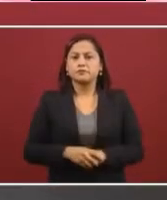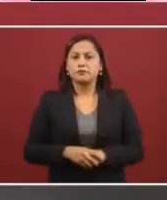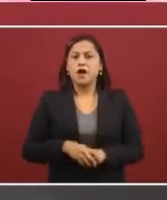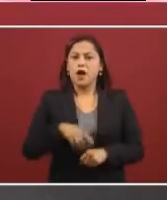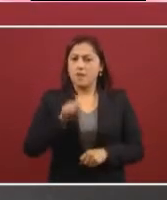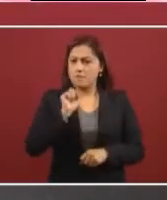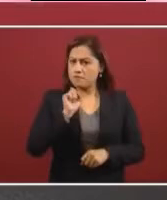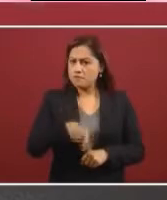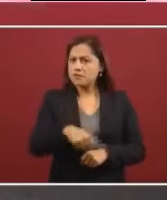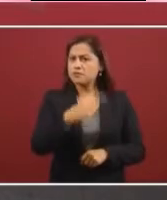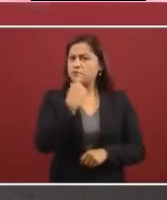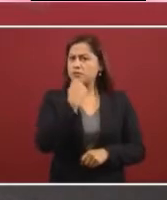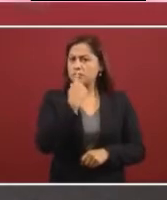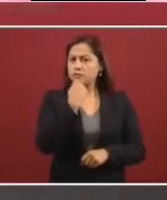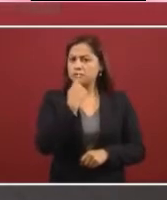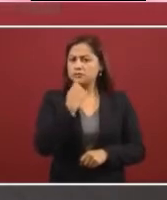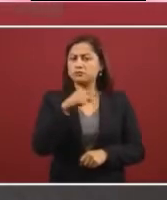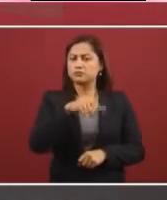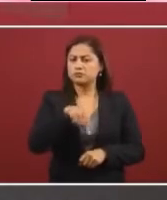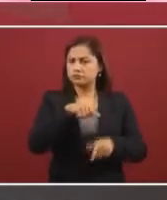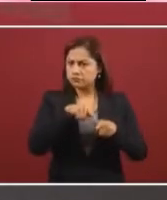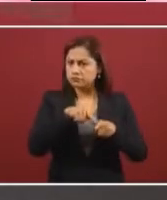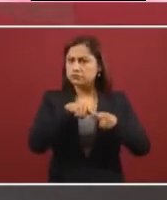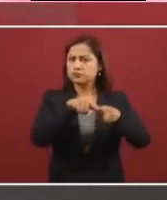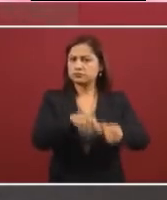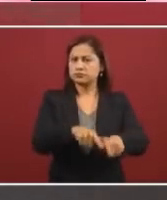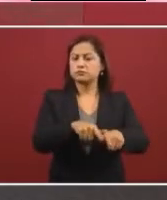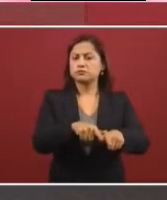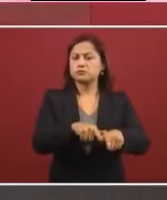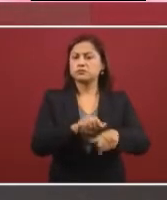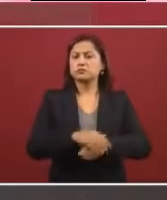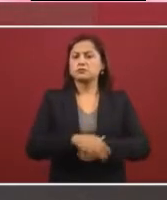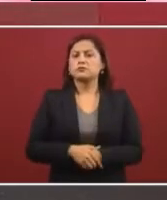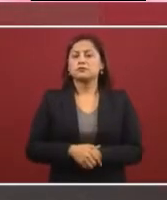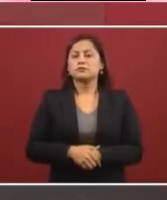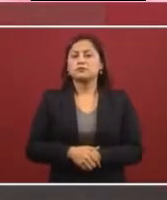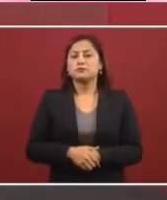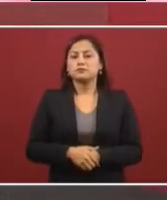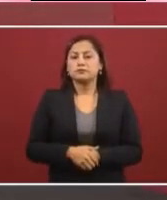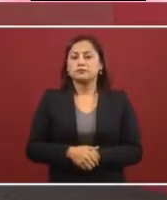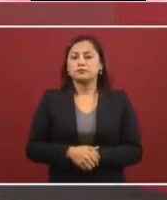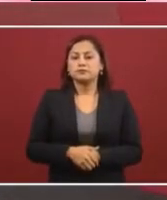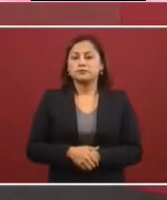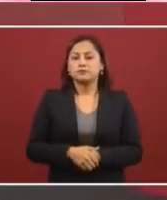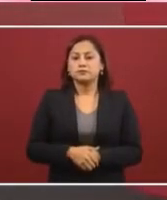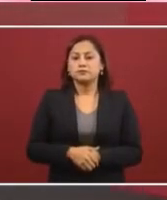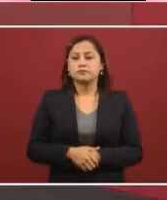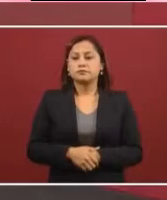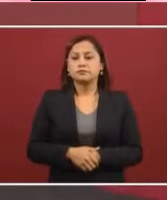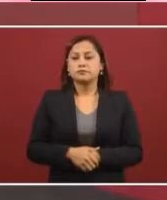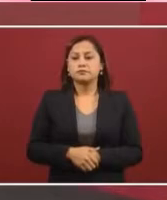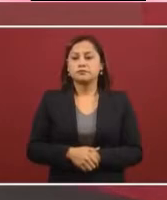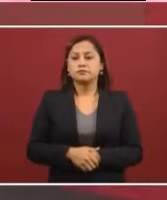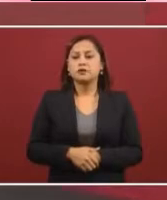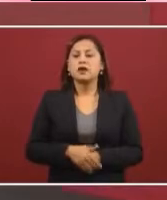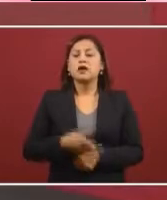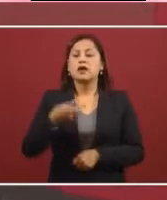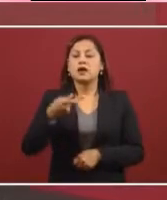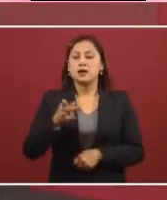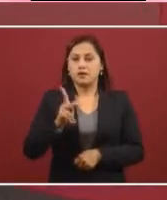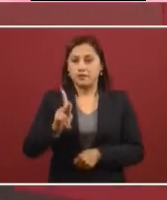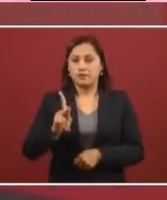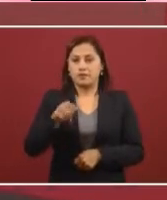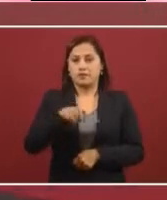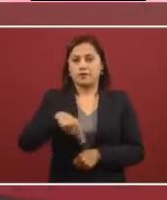Those who work for that corporation, because we have to be careful in everything, that